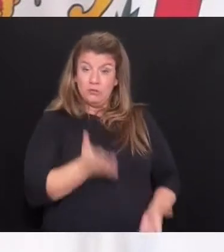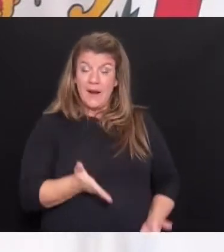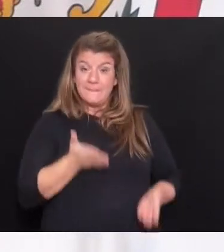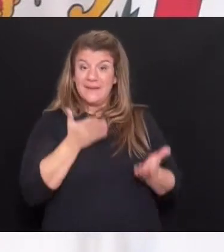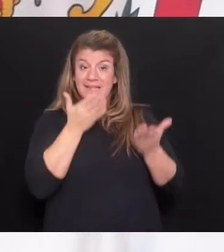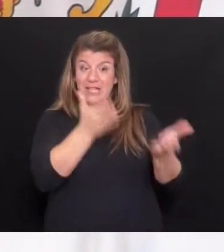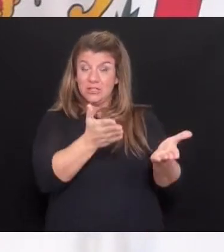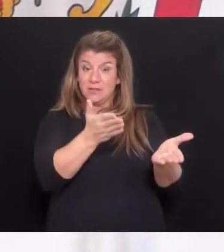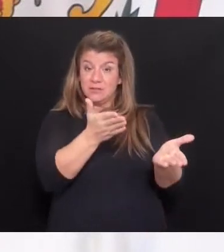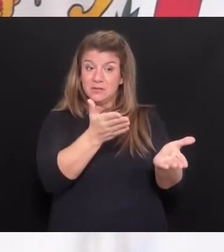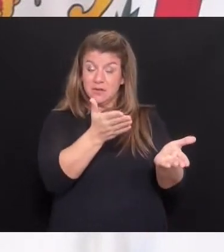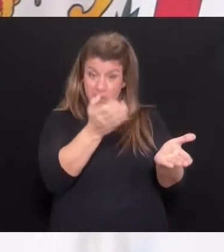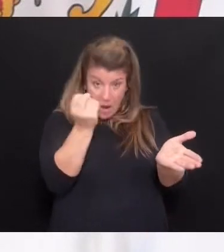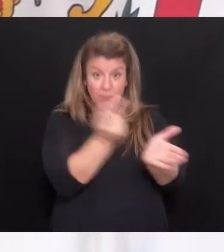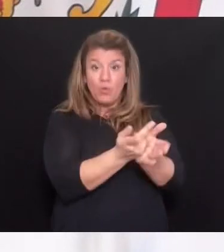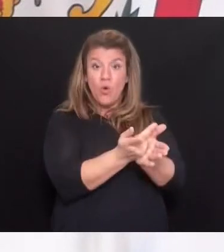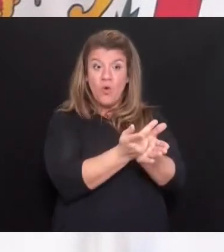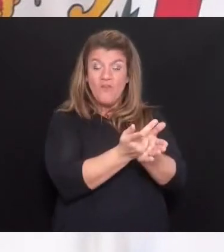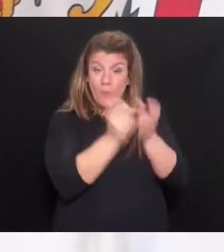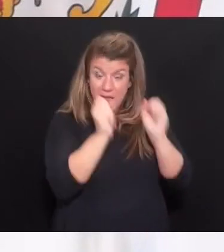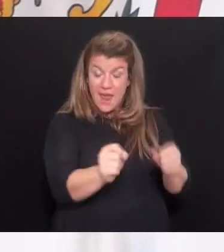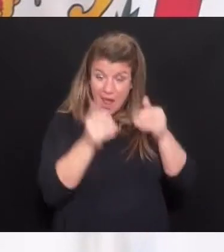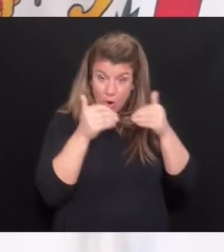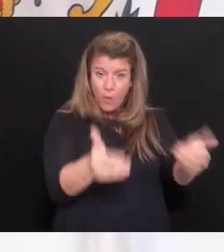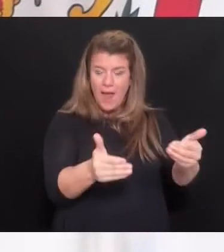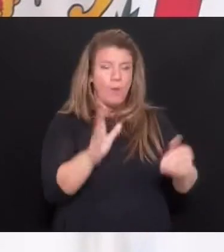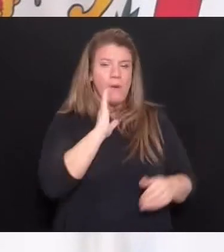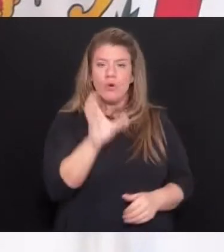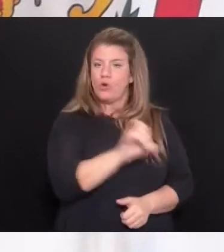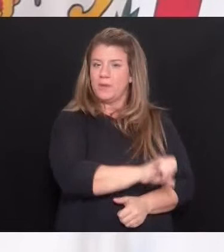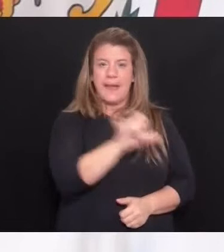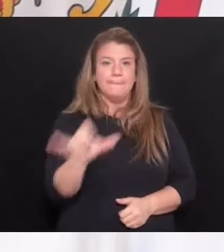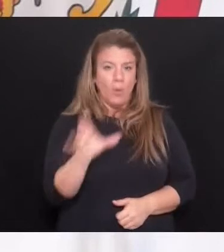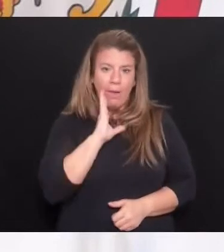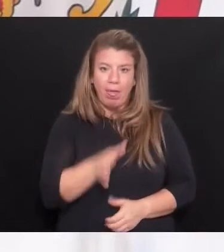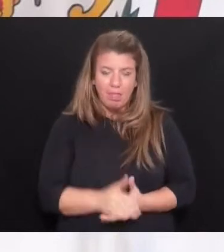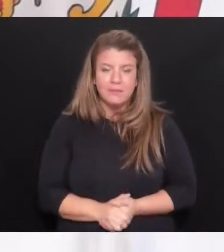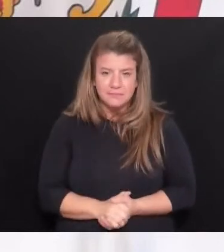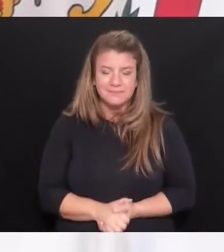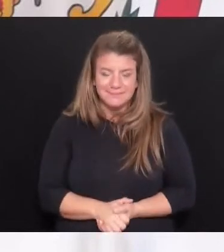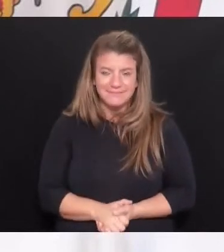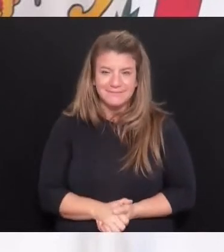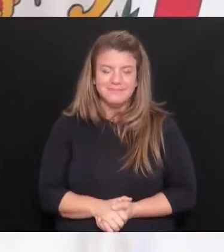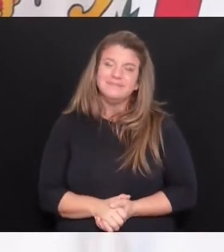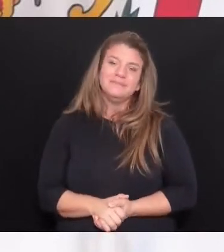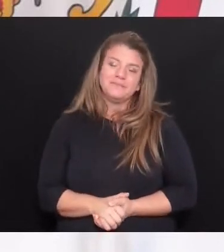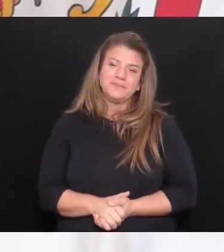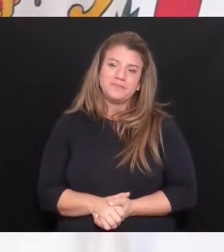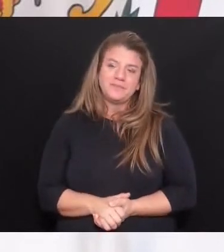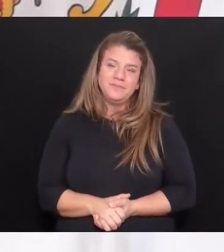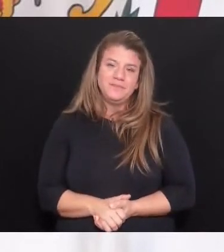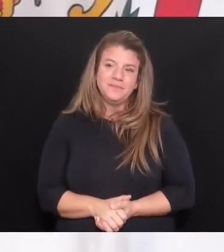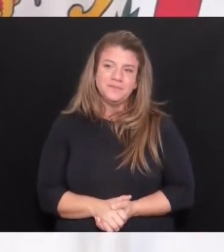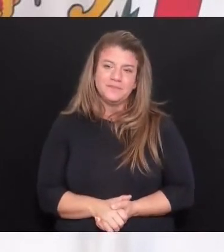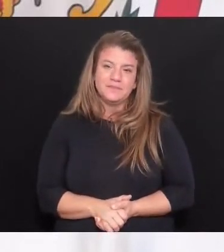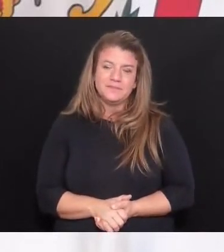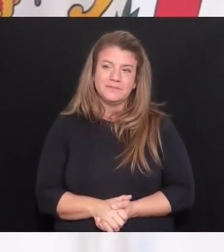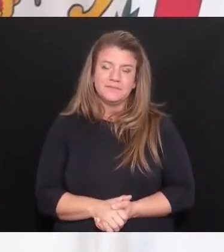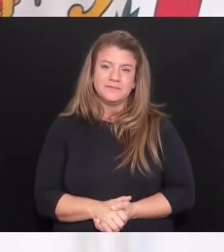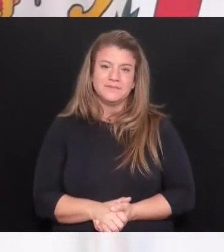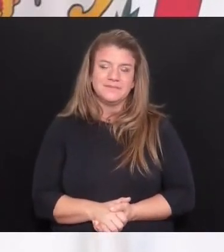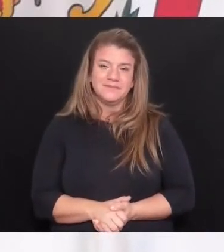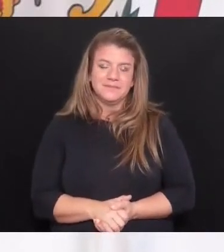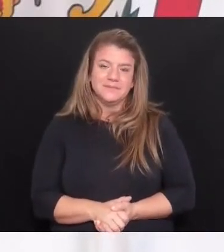that we're allowed to move forward there, we'll move forward right there as quickly as possible to get the folks their